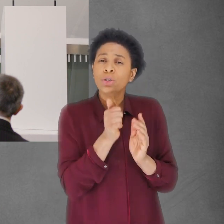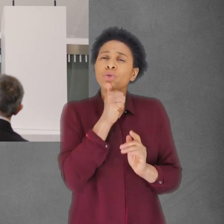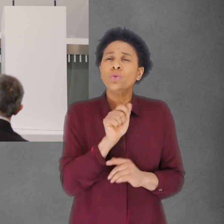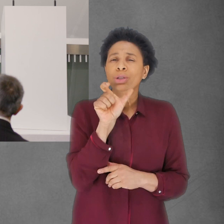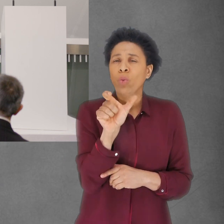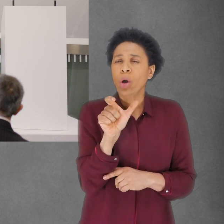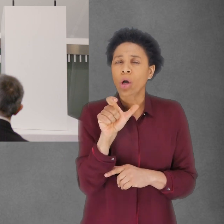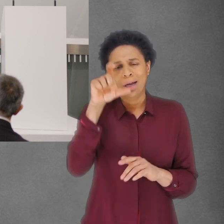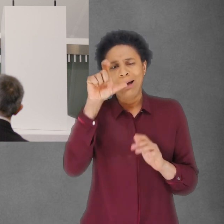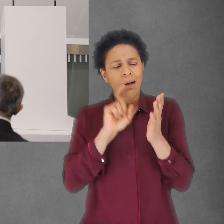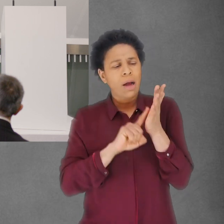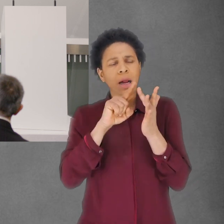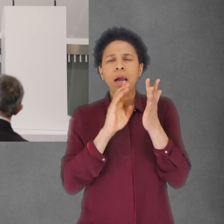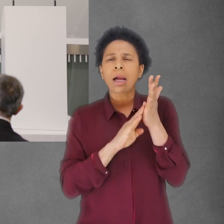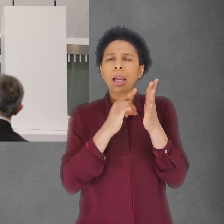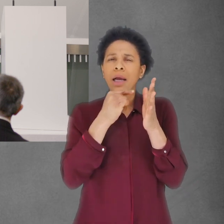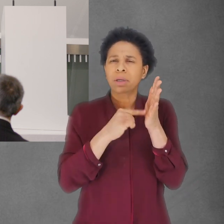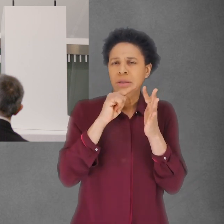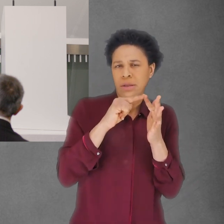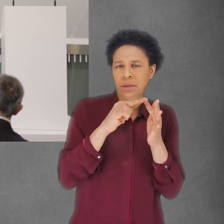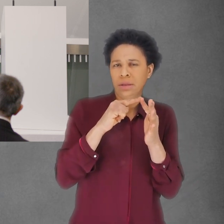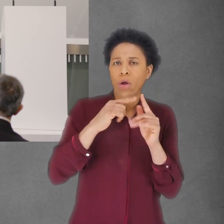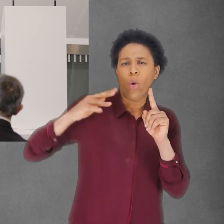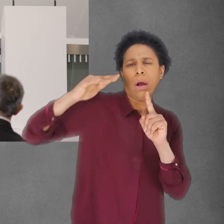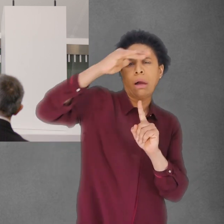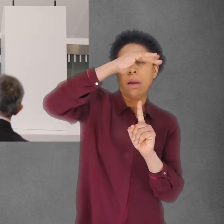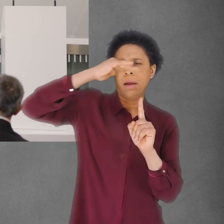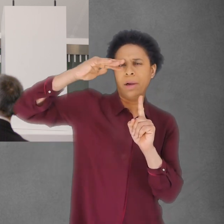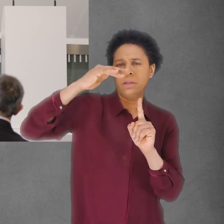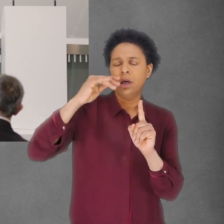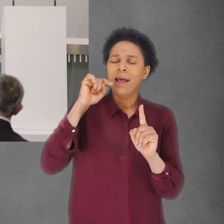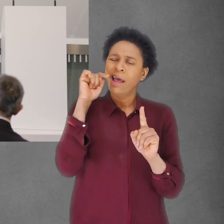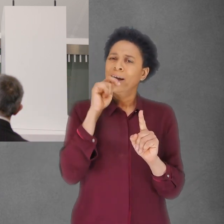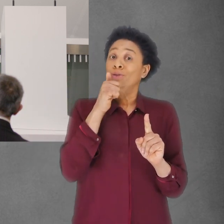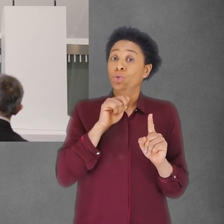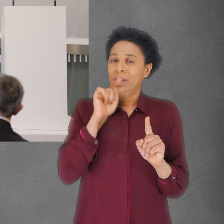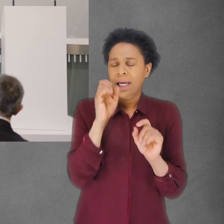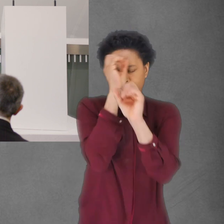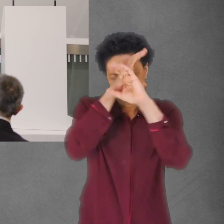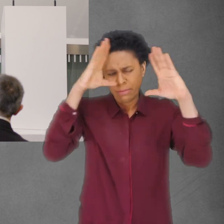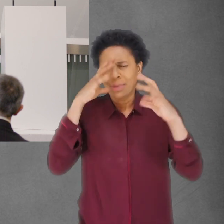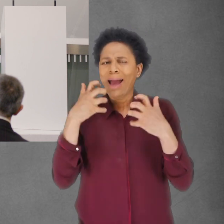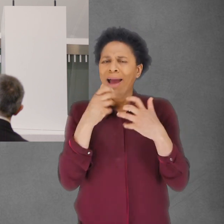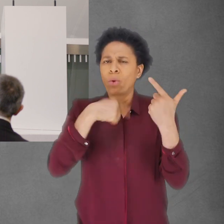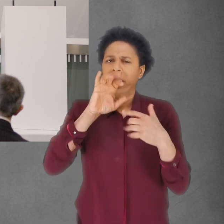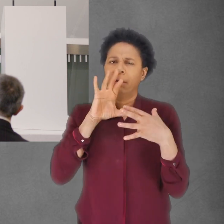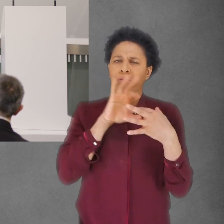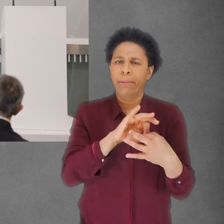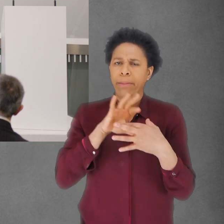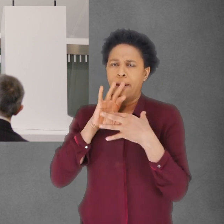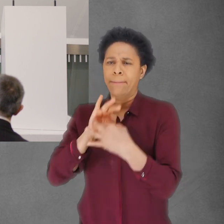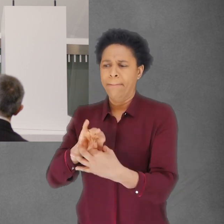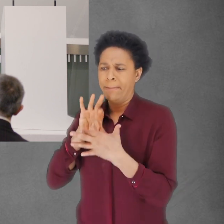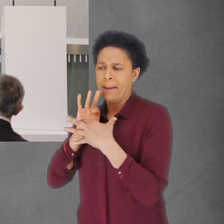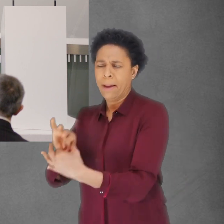of climate. And she uses this phrase, climate, to really think about the multiple encounters that we're